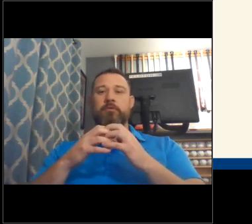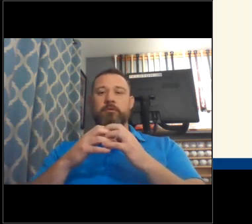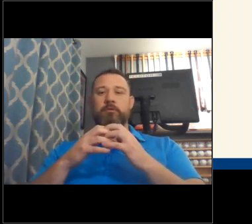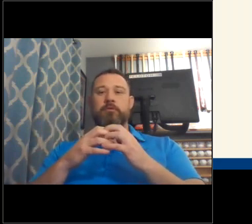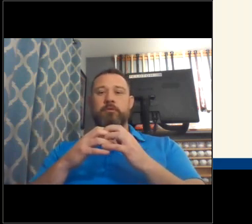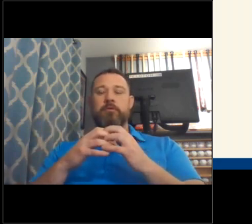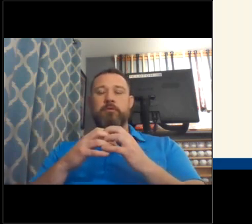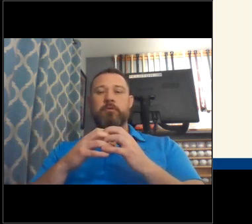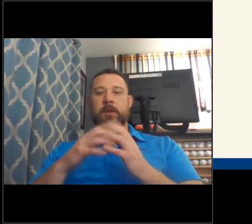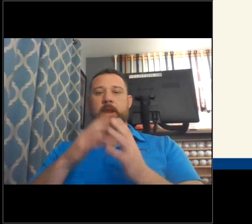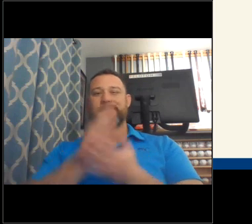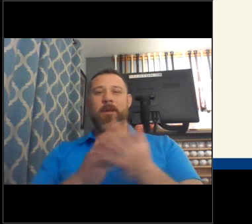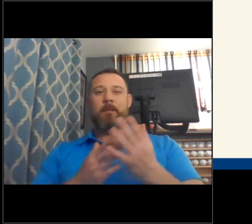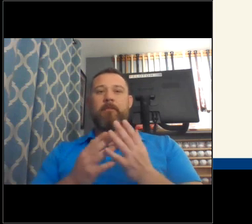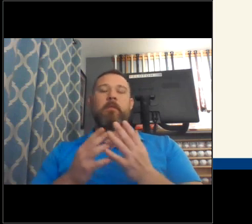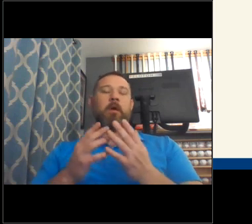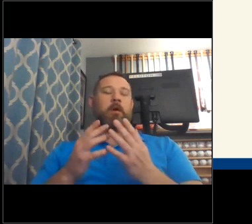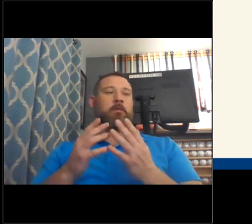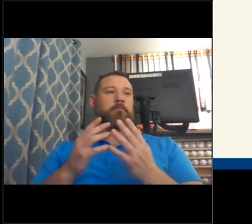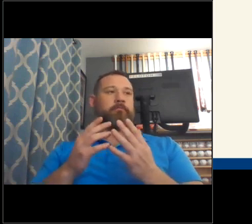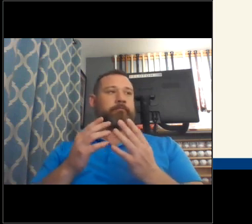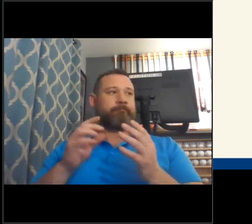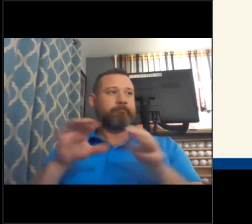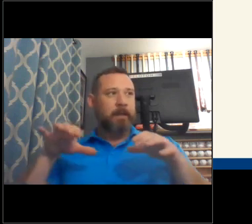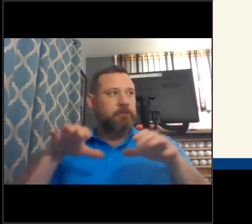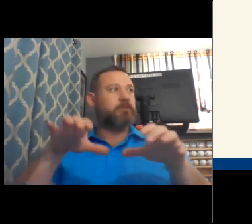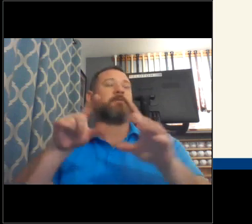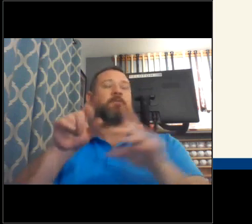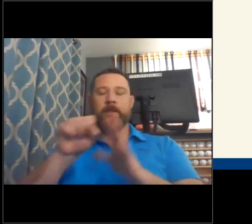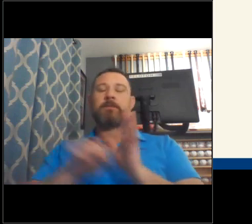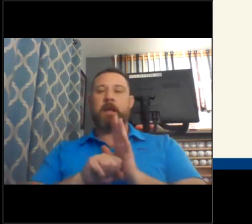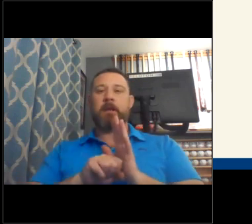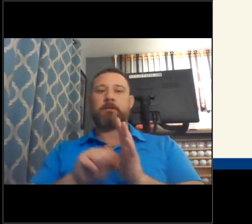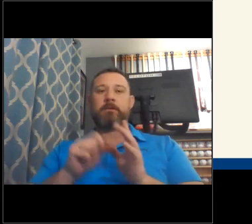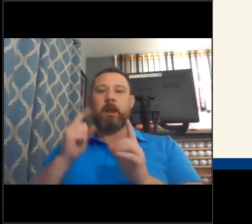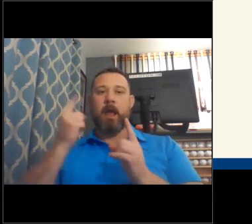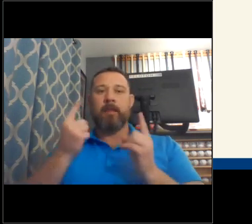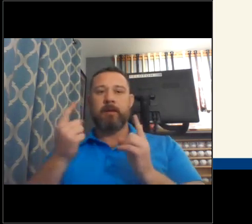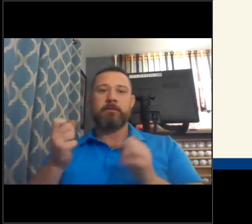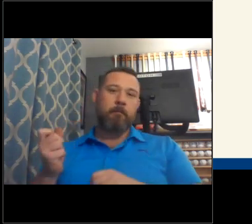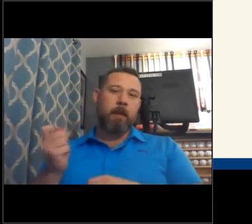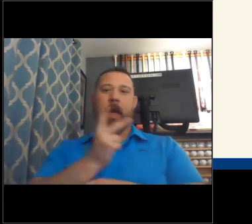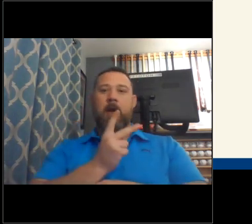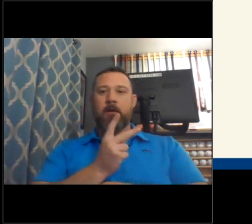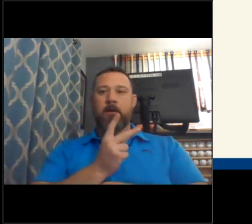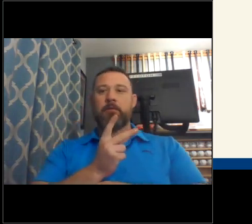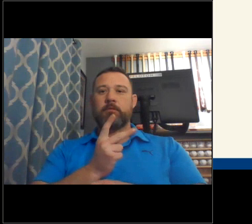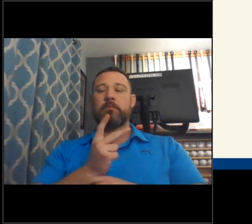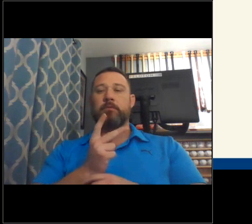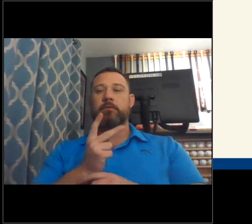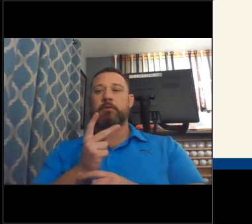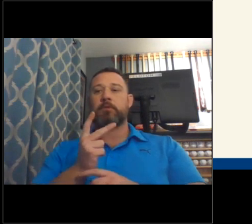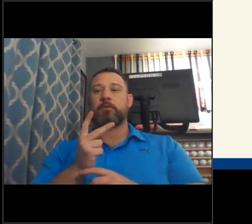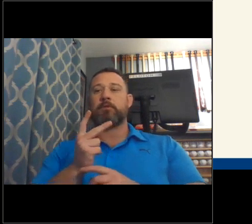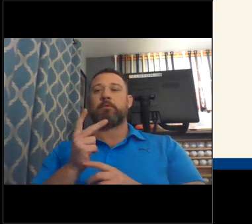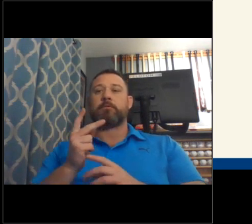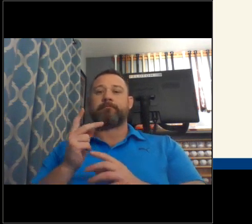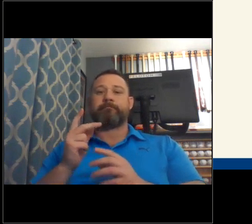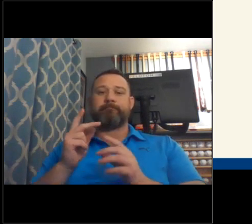and some of the initiatives with the state, I think that, again, it goes back to that aspect of the priority of